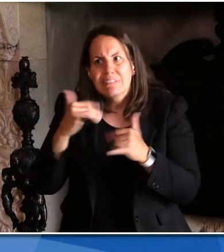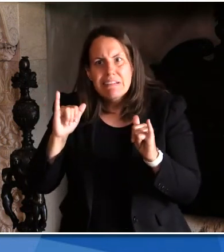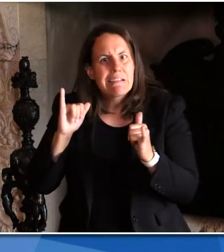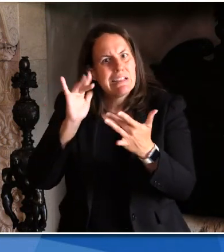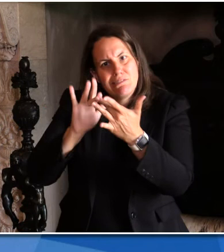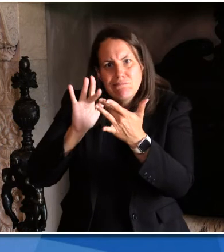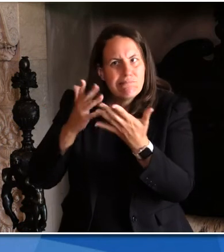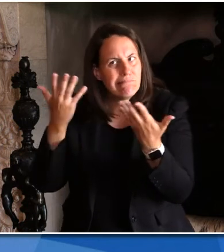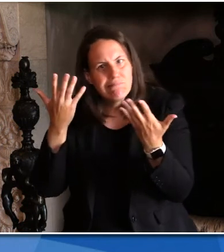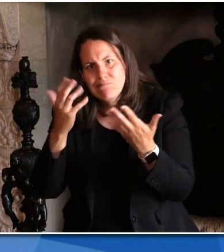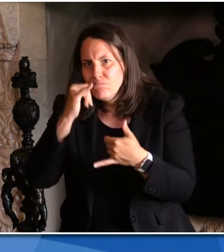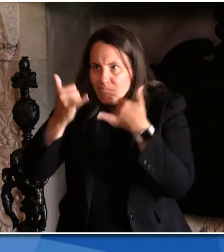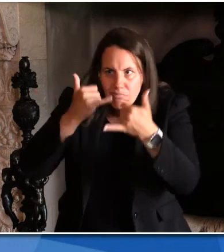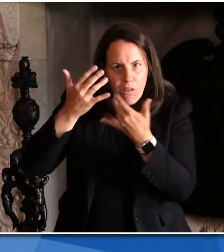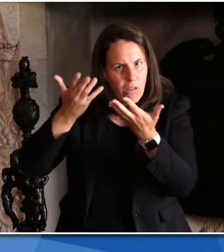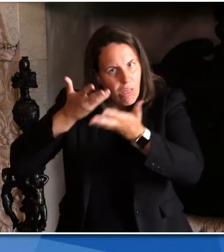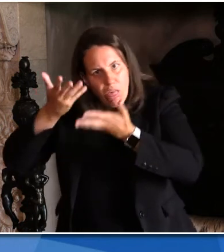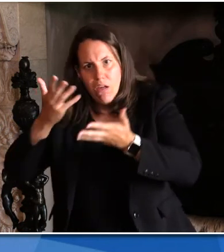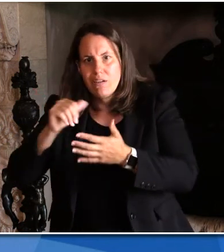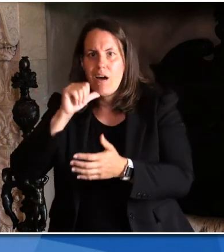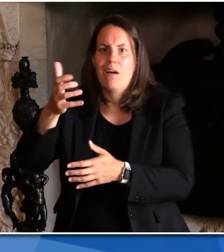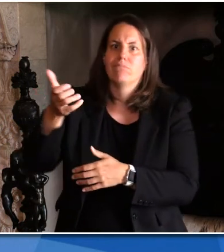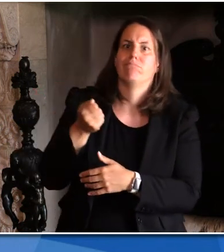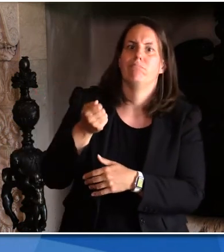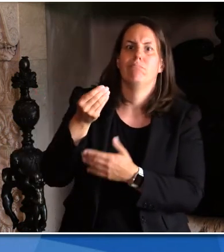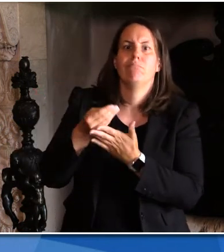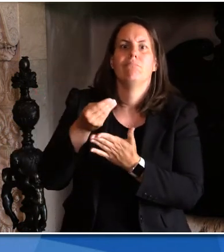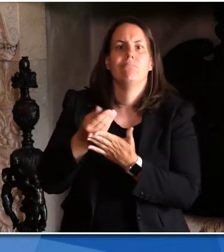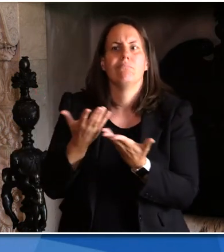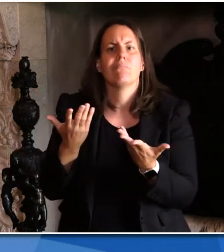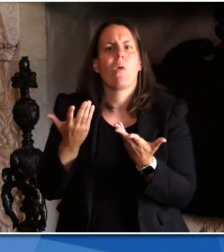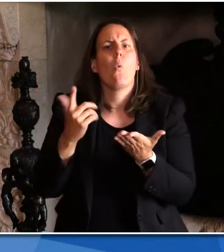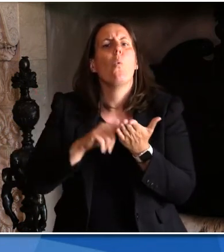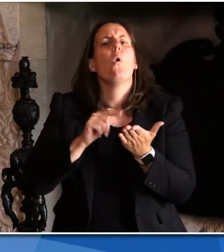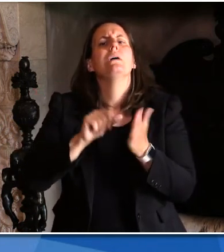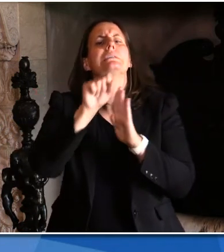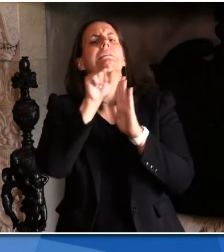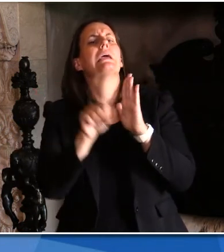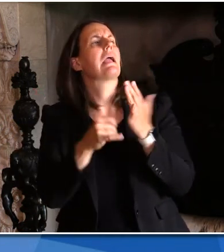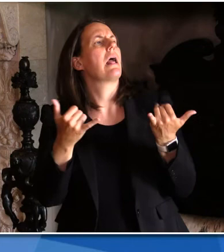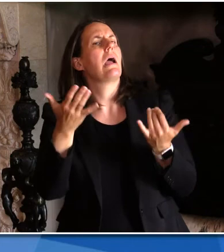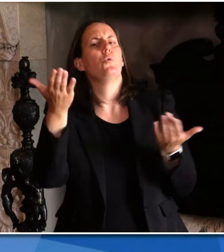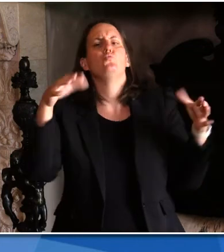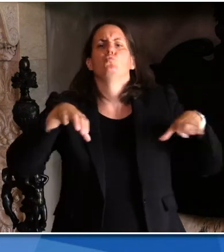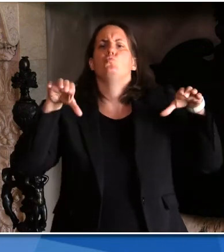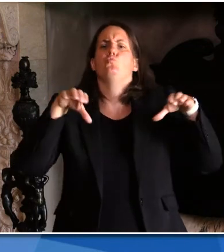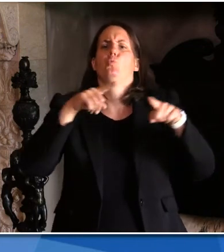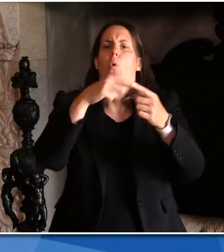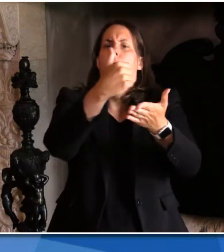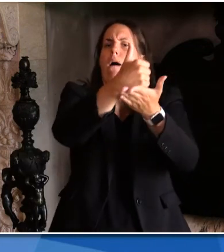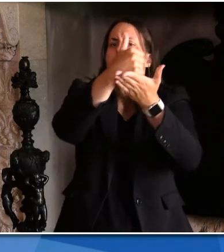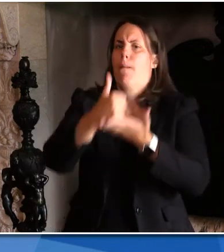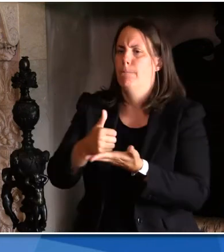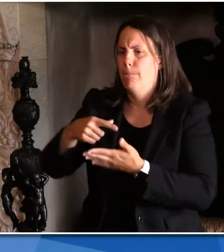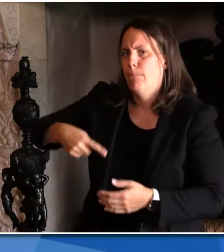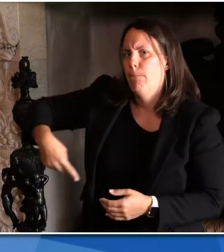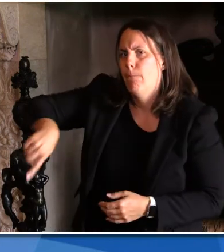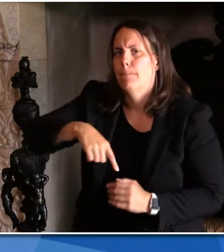Tony Evers' staff, what more is being done to help these people who've been waiting literally weeks and weeks for these unemployment